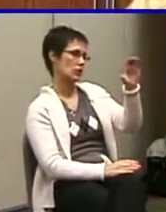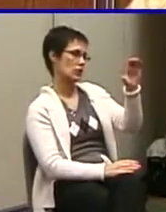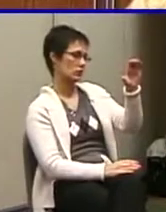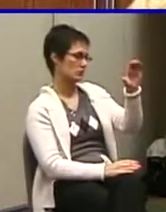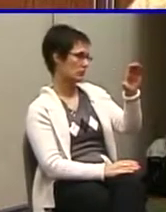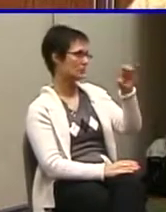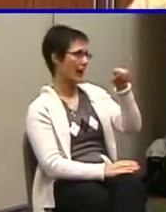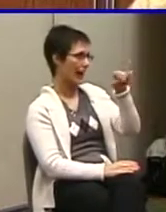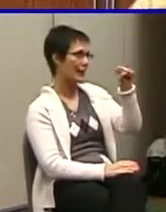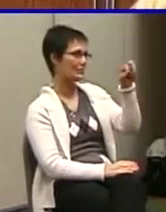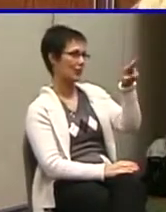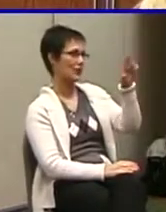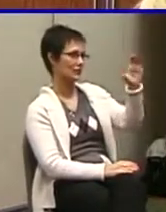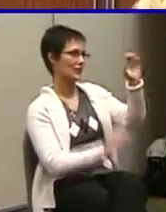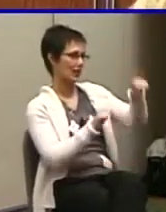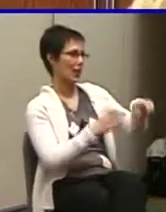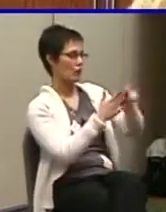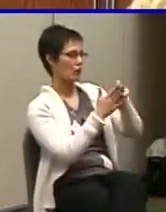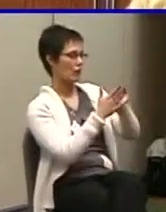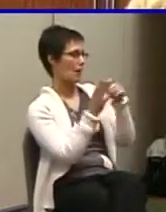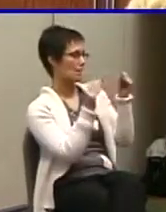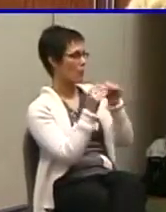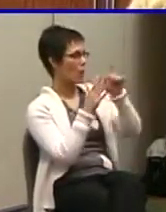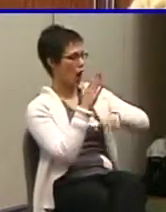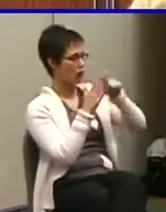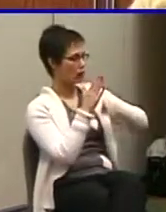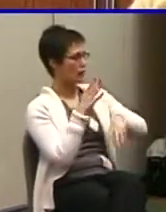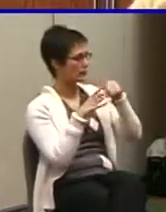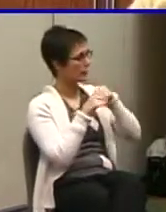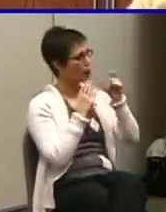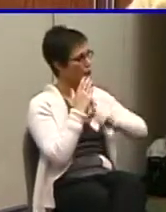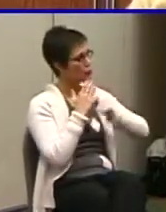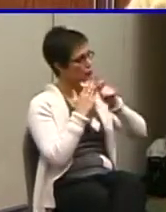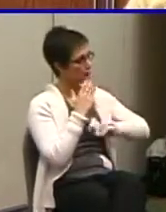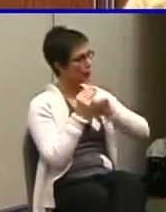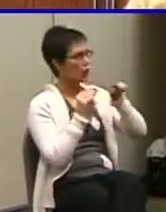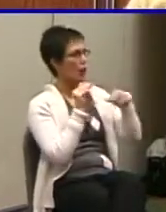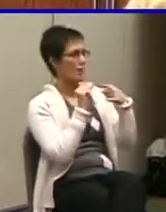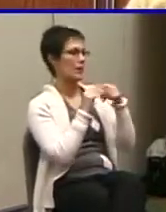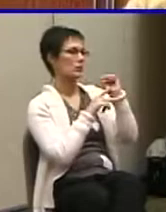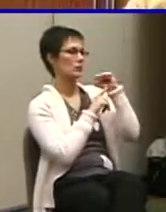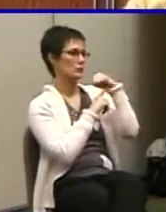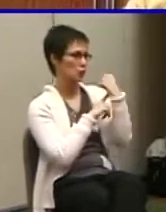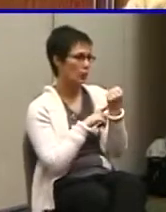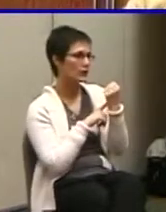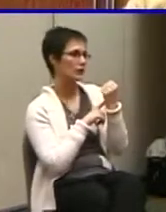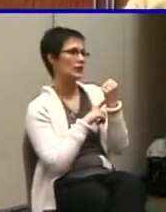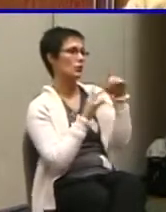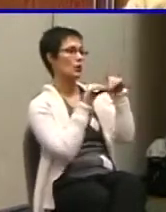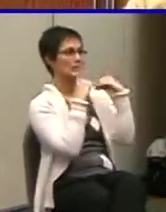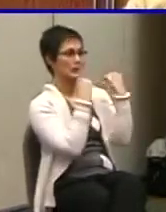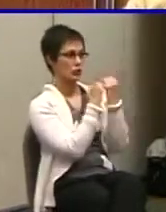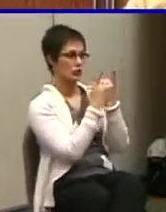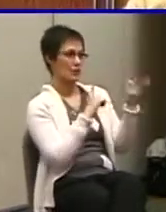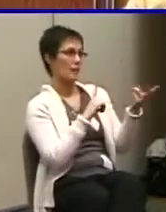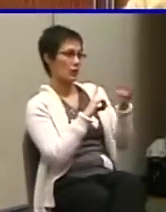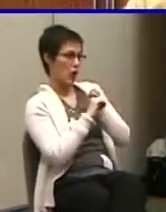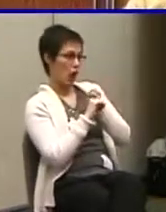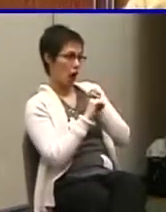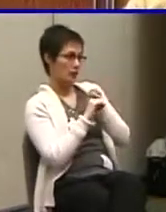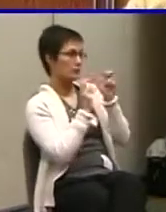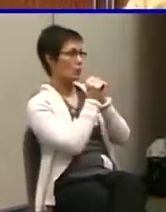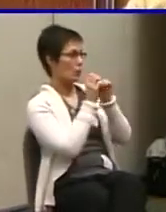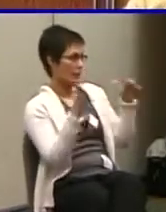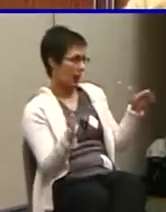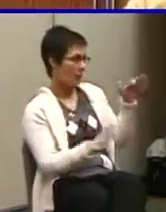articles in our newsletter about maybe like situations where districts have been caught without the FDA and the